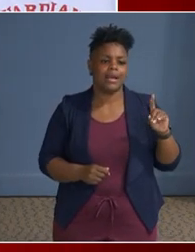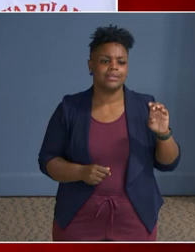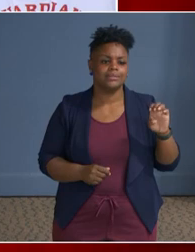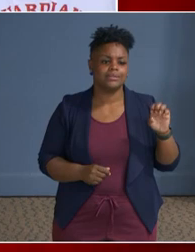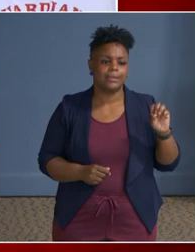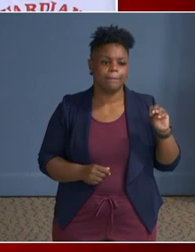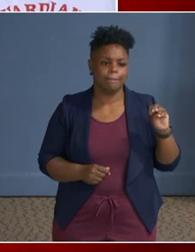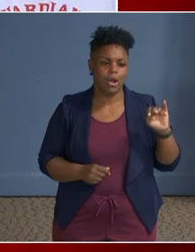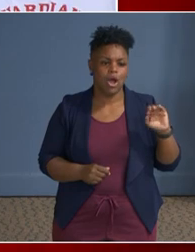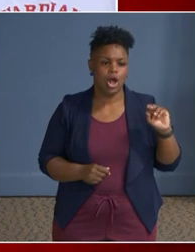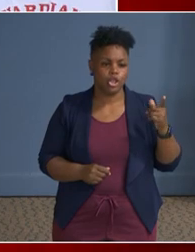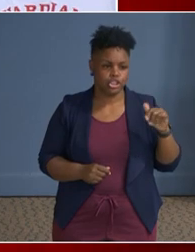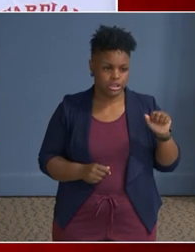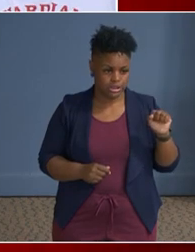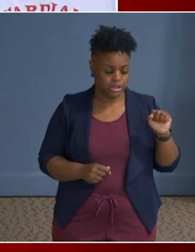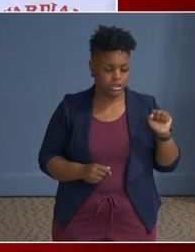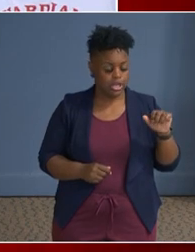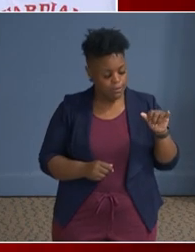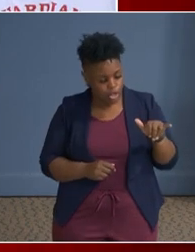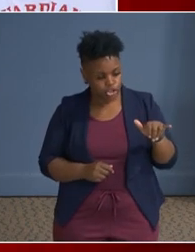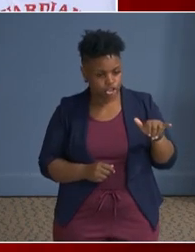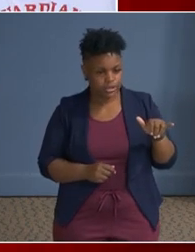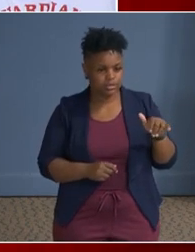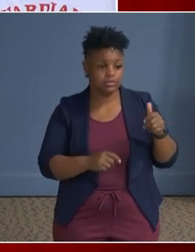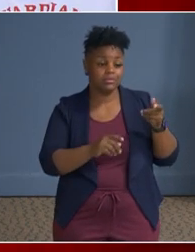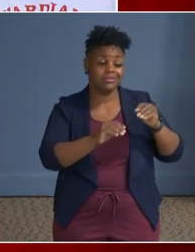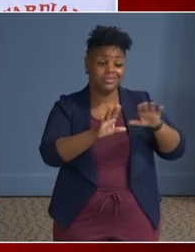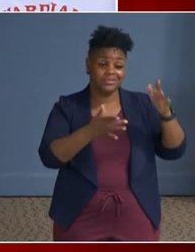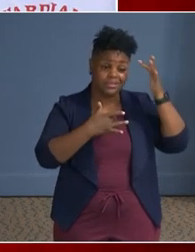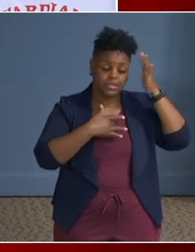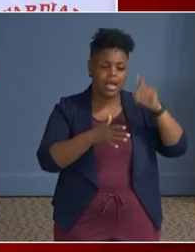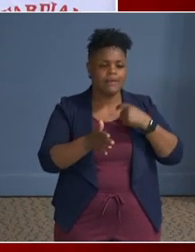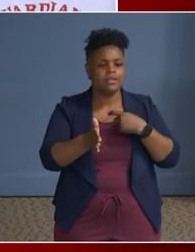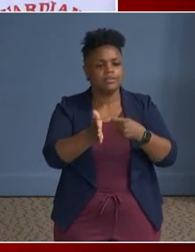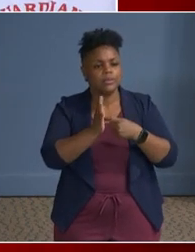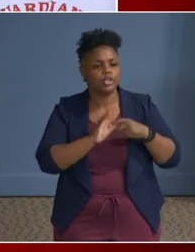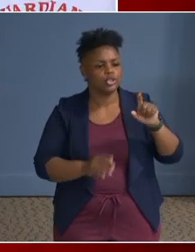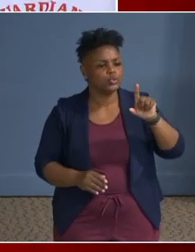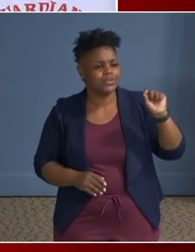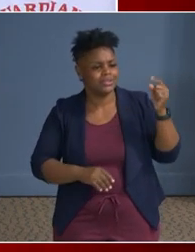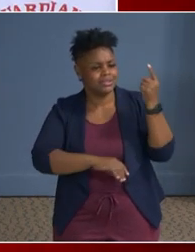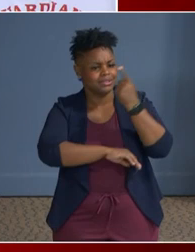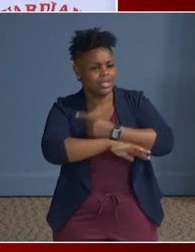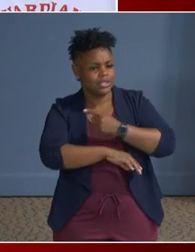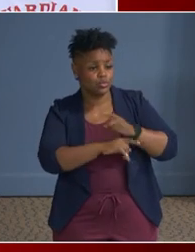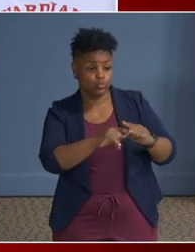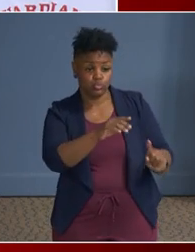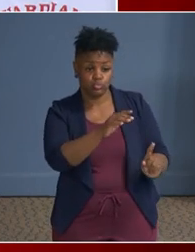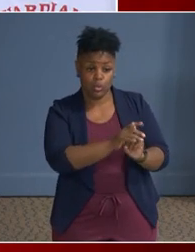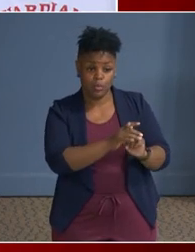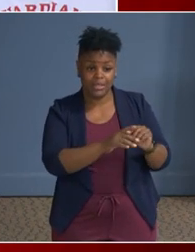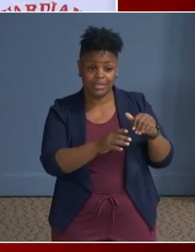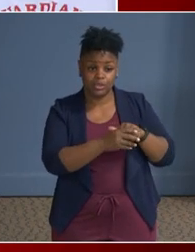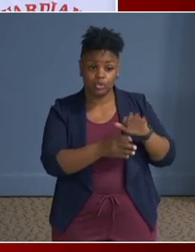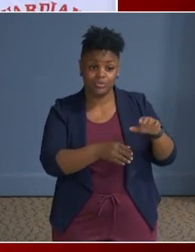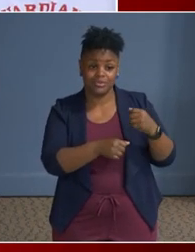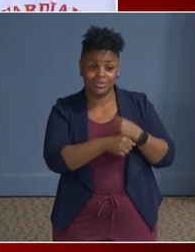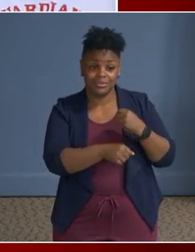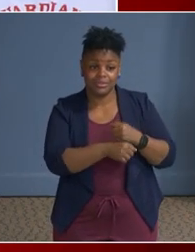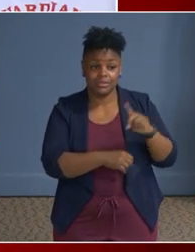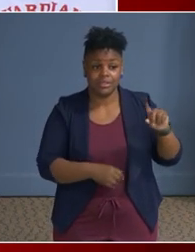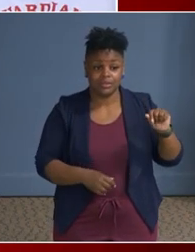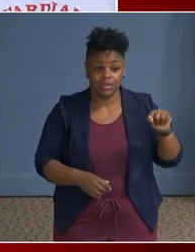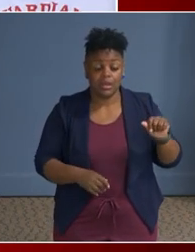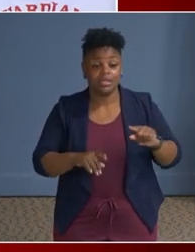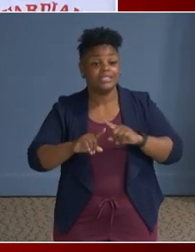about 20 days to see that those changes reflected in your data. Different jurisdictions had different experiences with